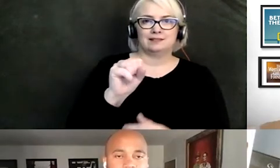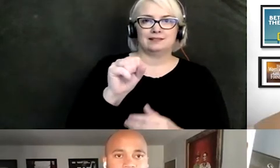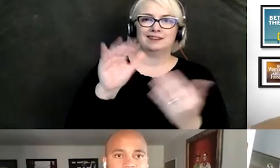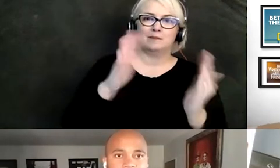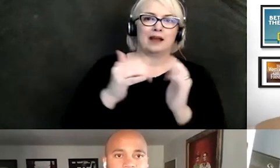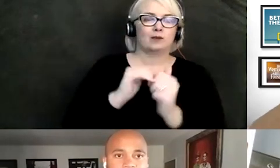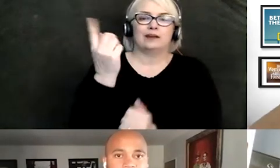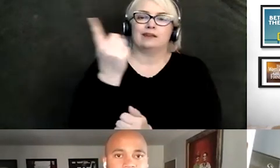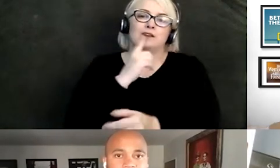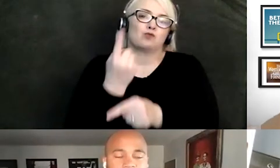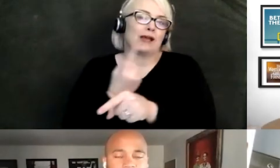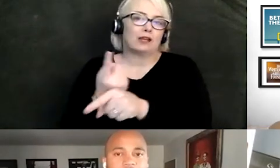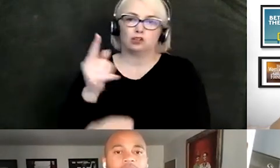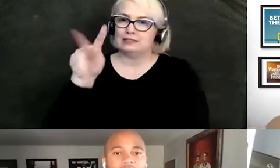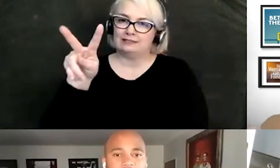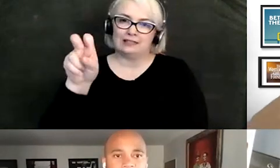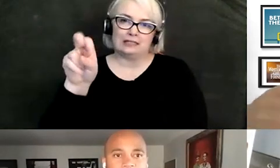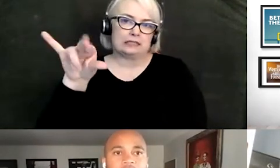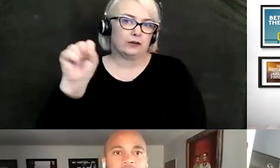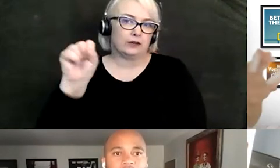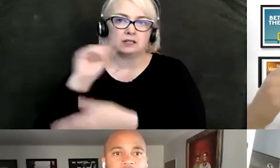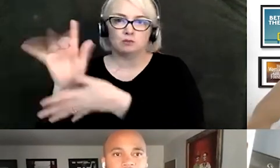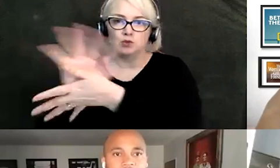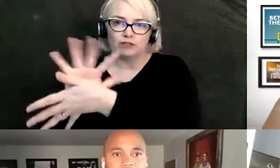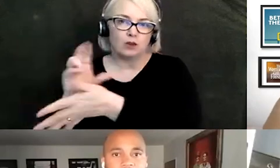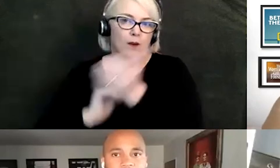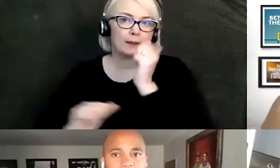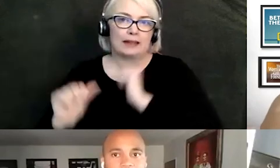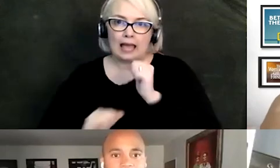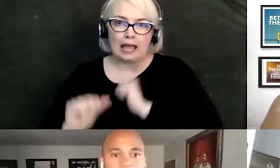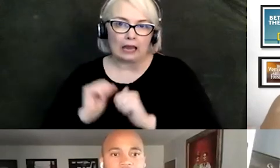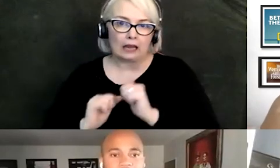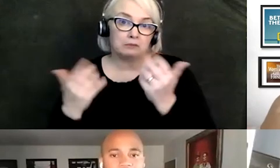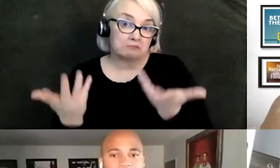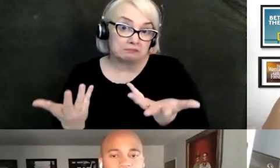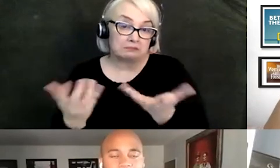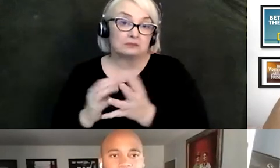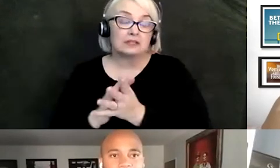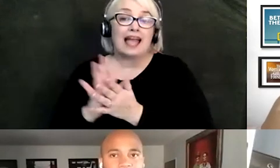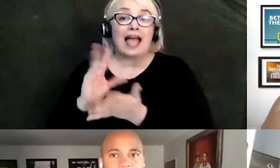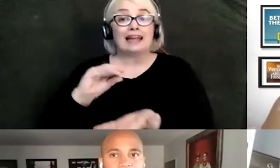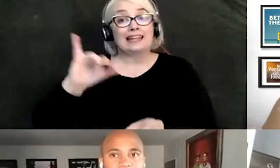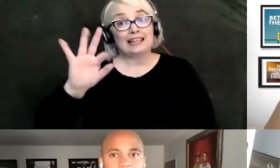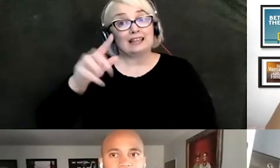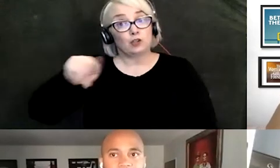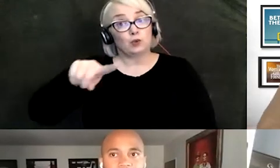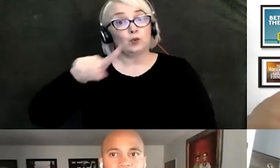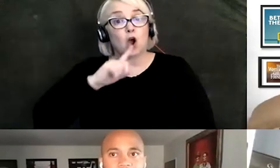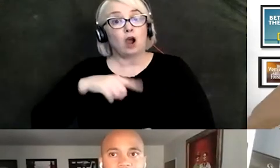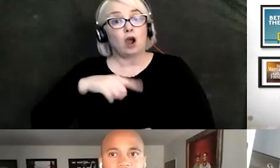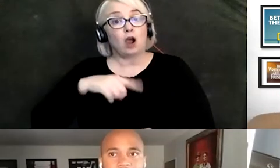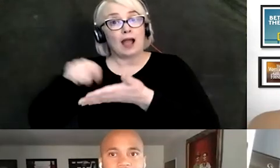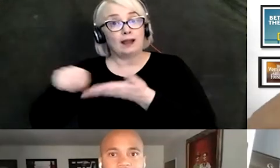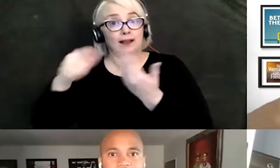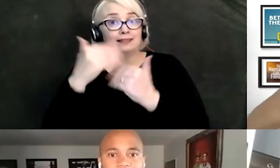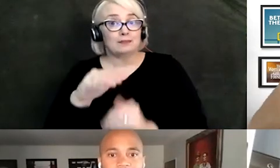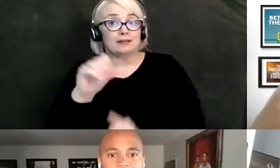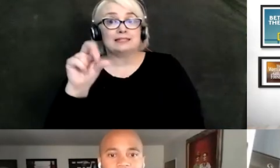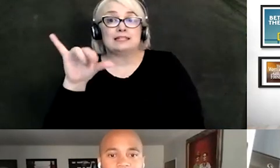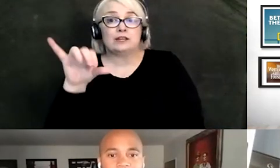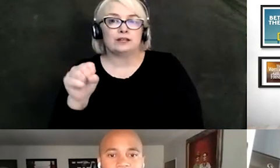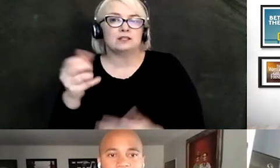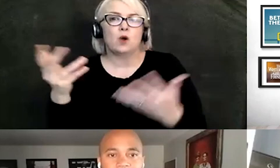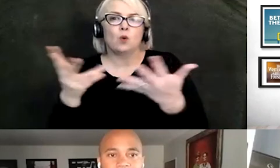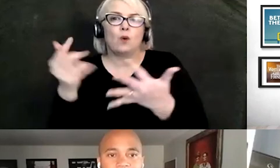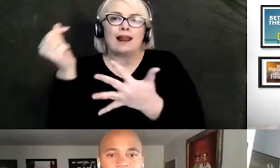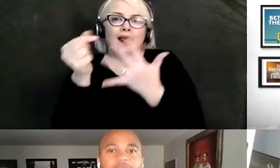like a regular series, a movie, or like even a play. Um, and if you're writing a limited series, what, what are the elements you